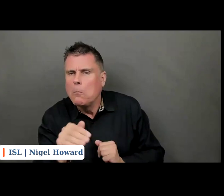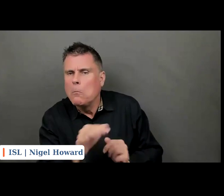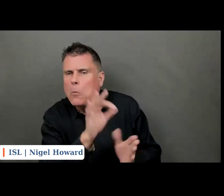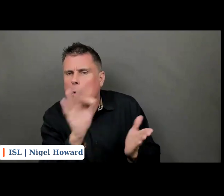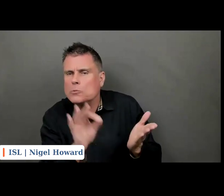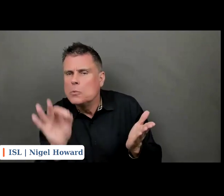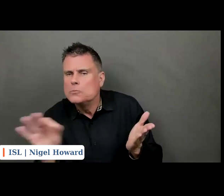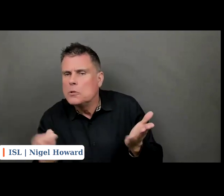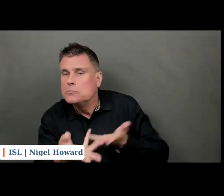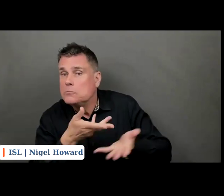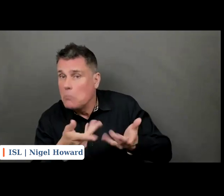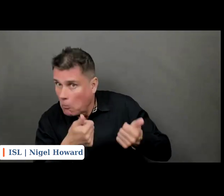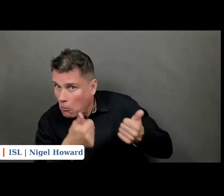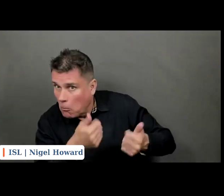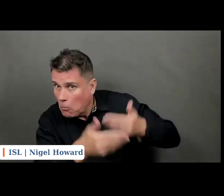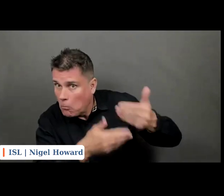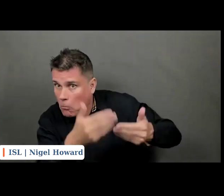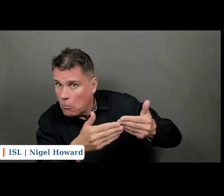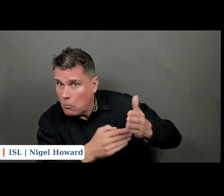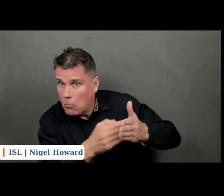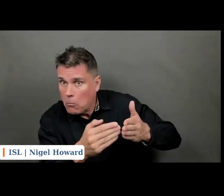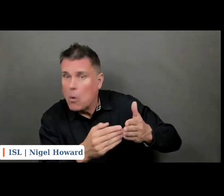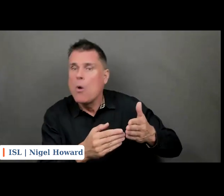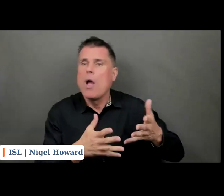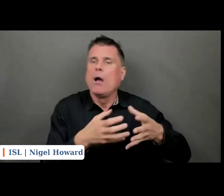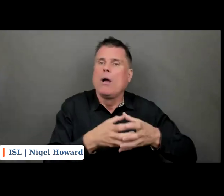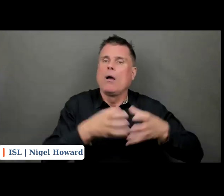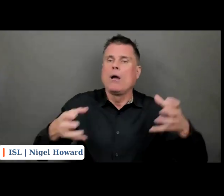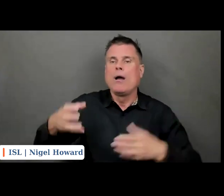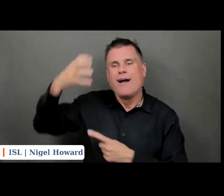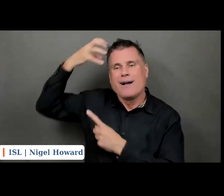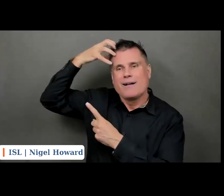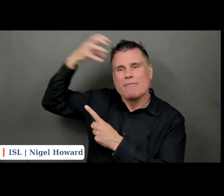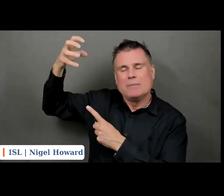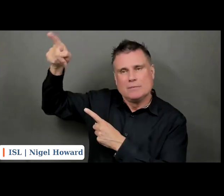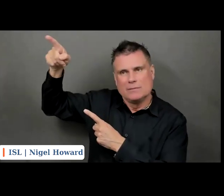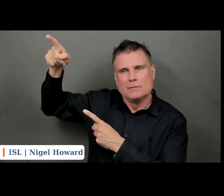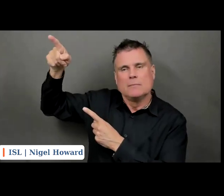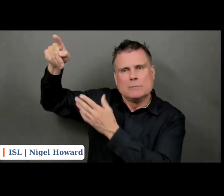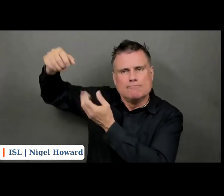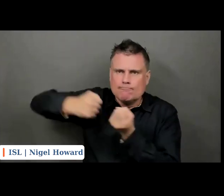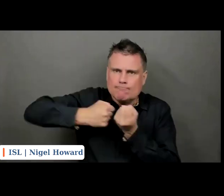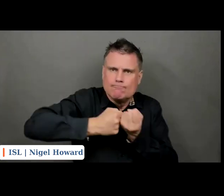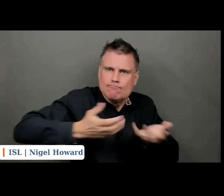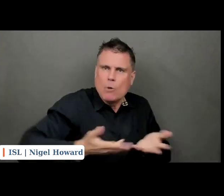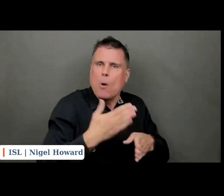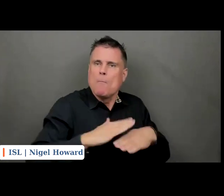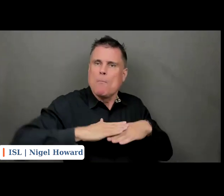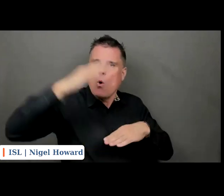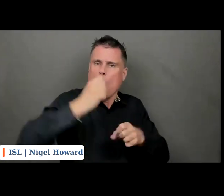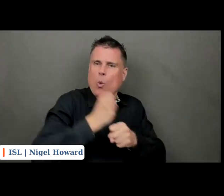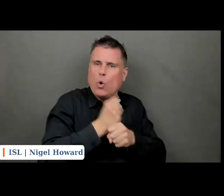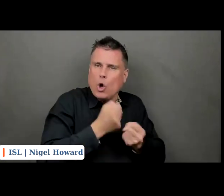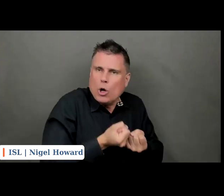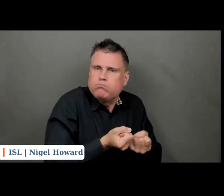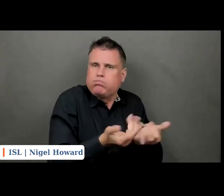options, expanded public works and child care services. But this pilot, UNICEF had to